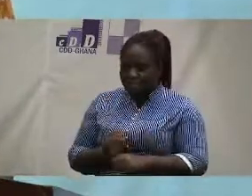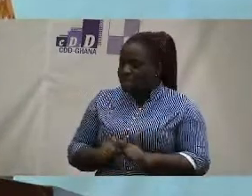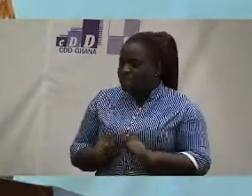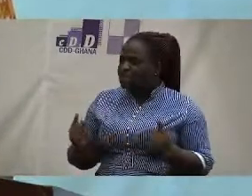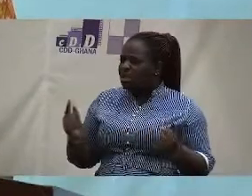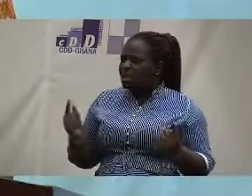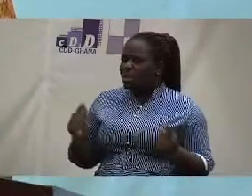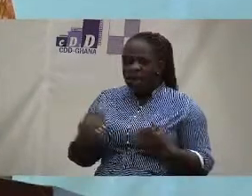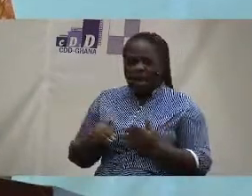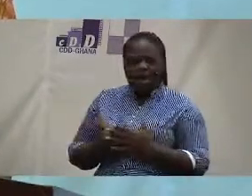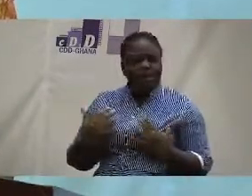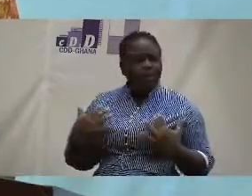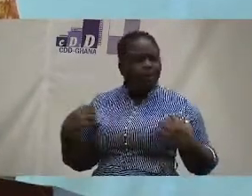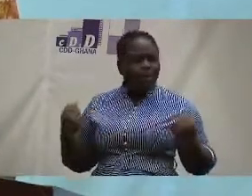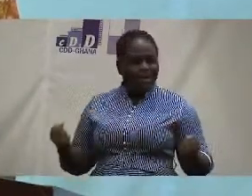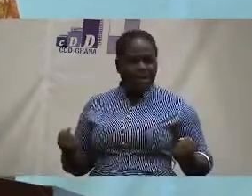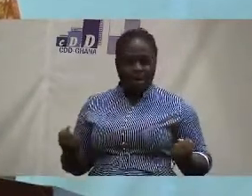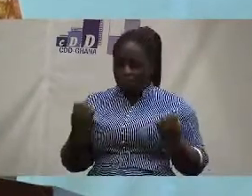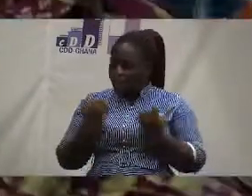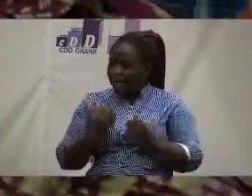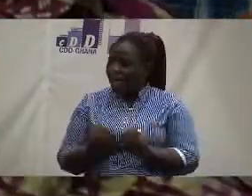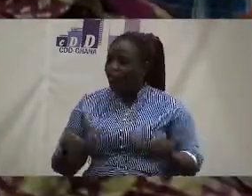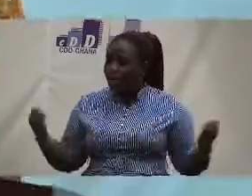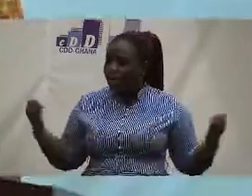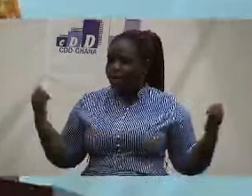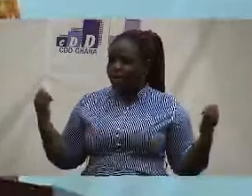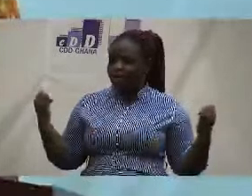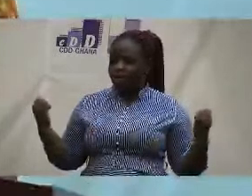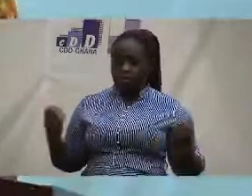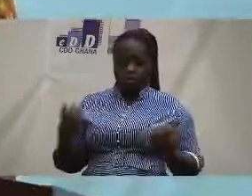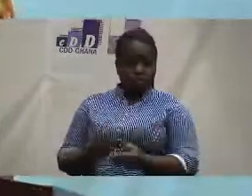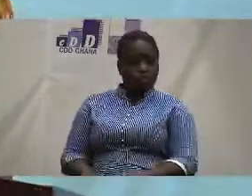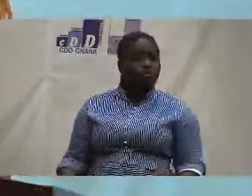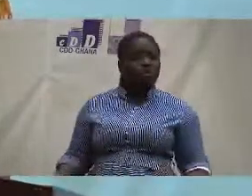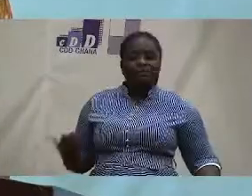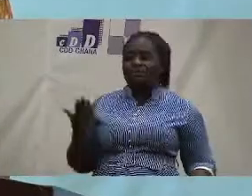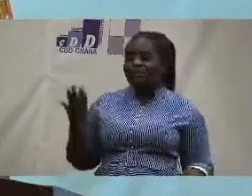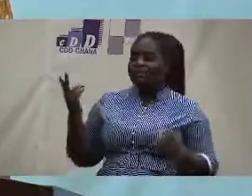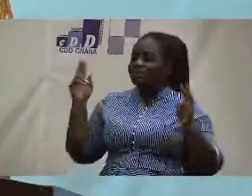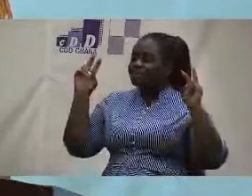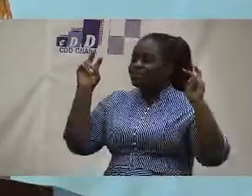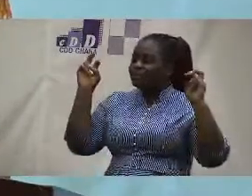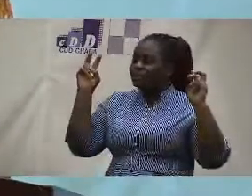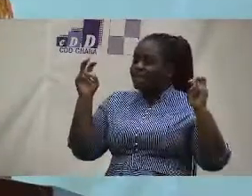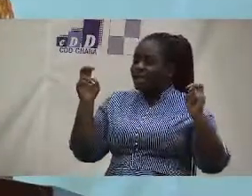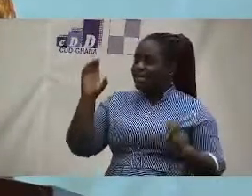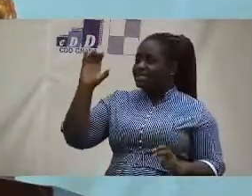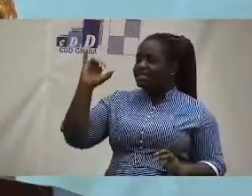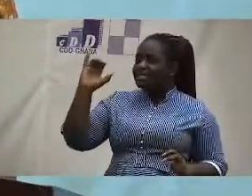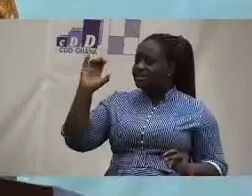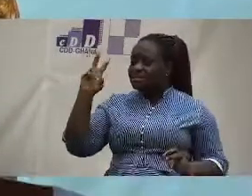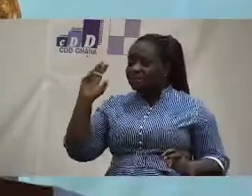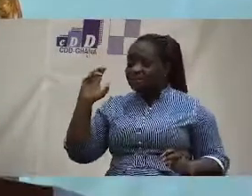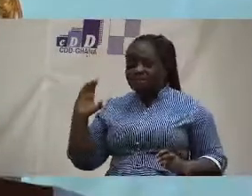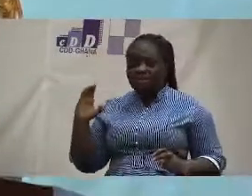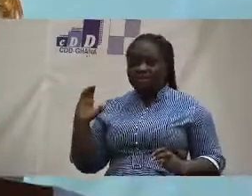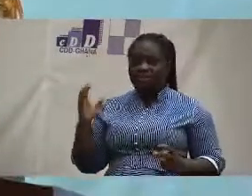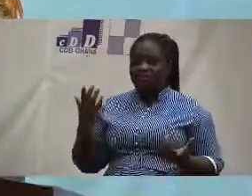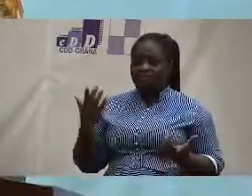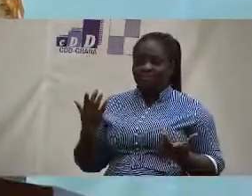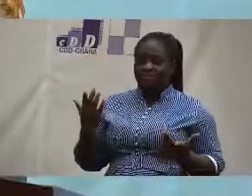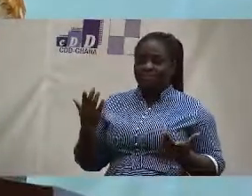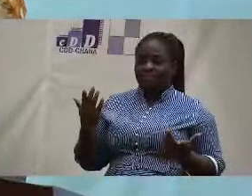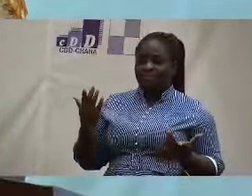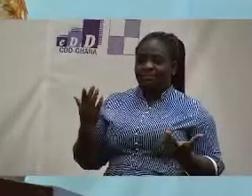well are we equipped to address these issues as civic actors beyond framing